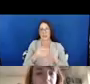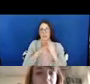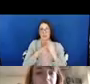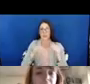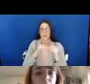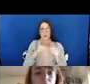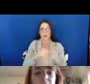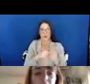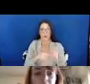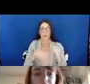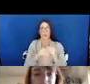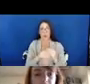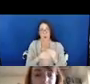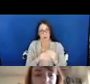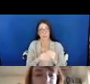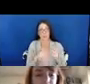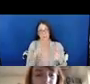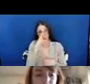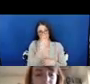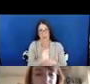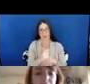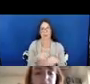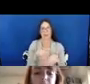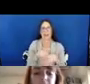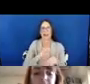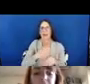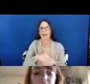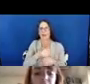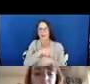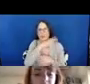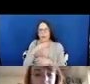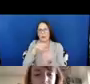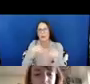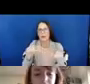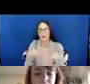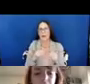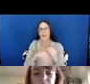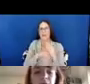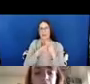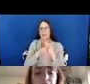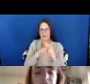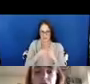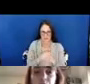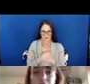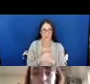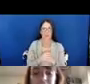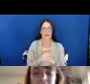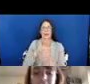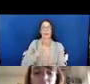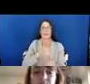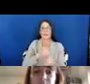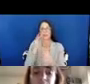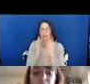In rural areas especially, telemedicine, physician shortages